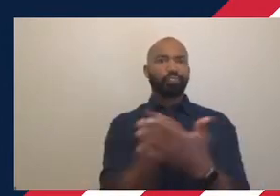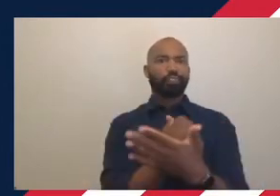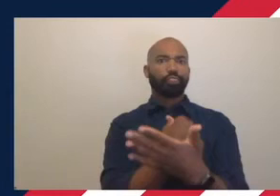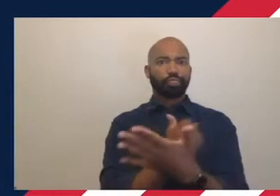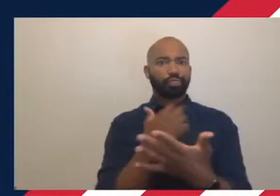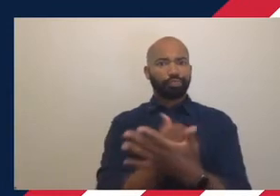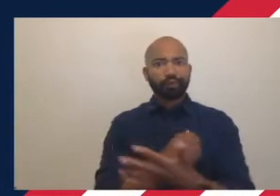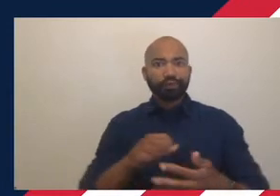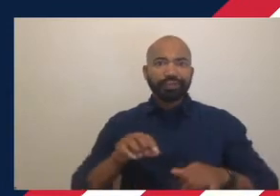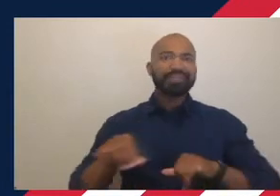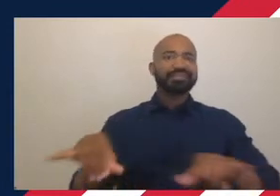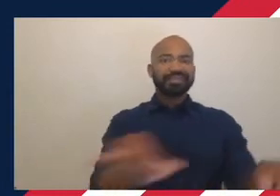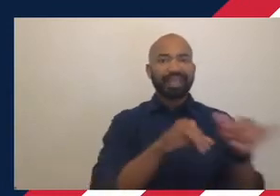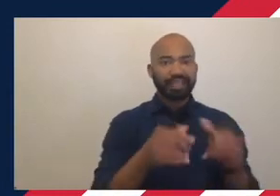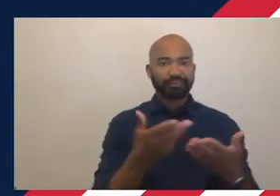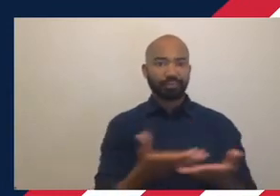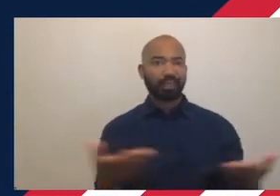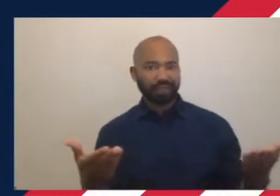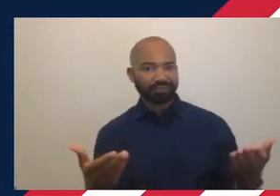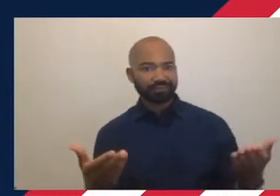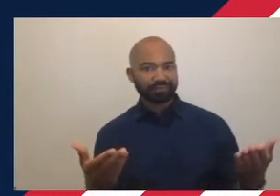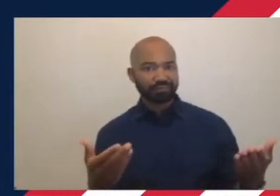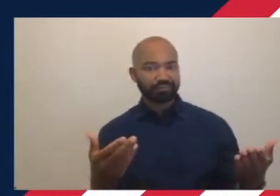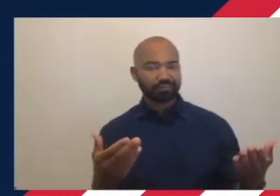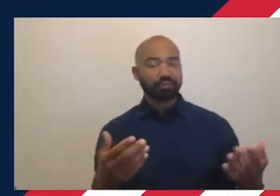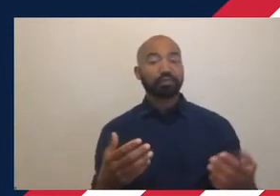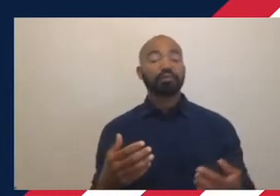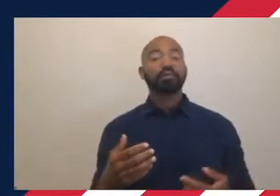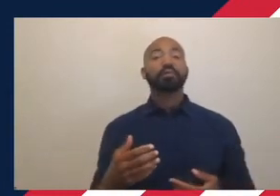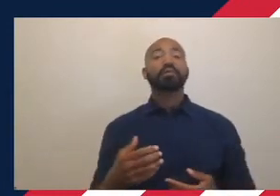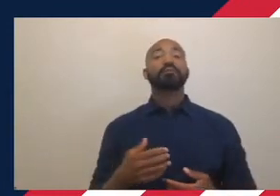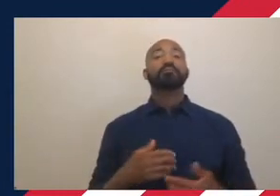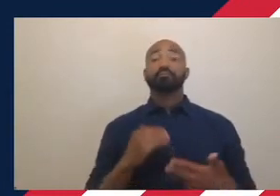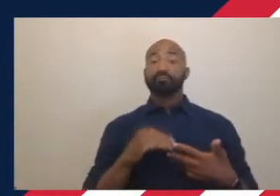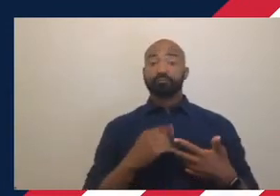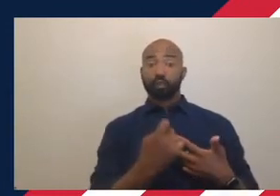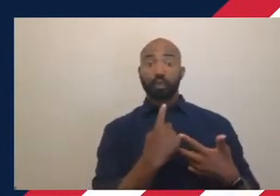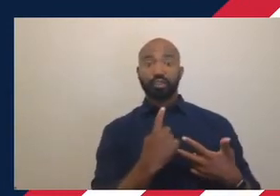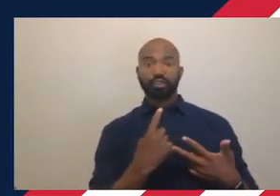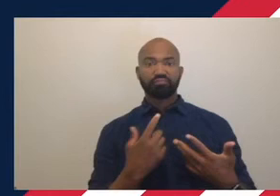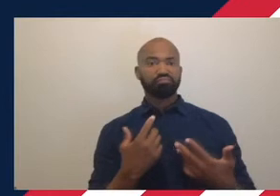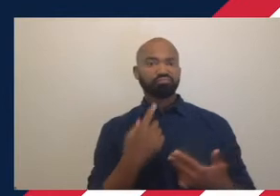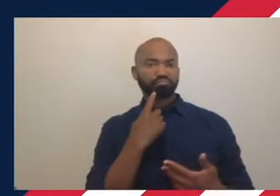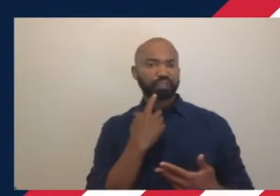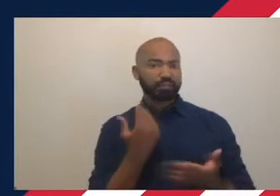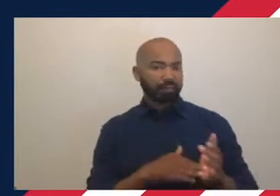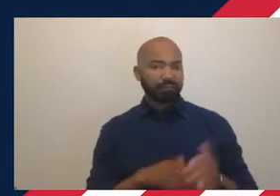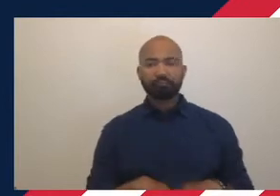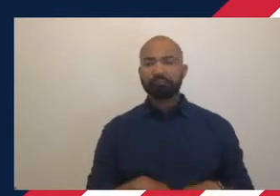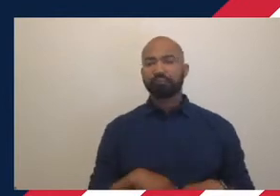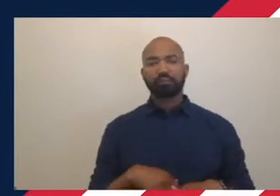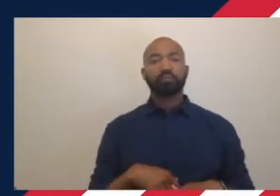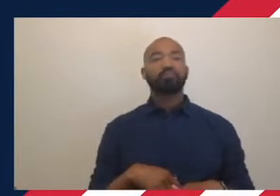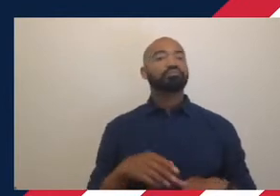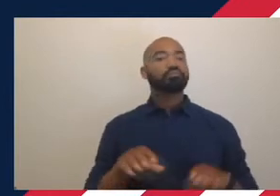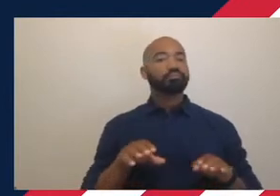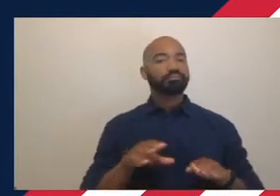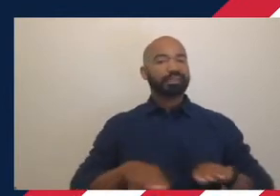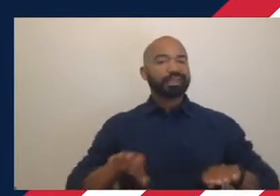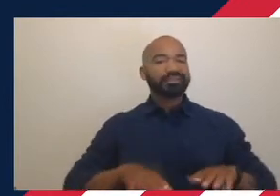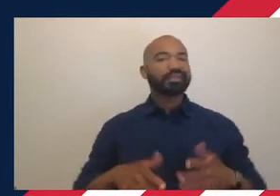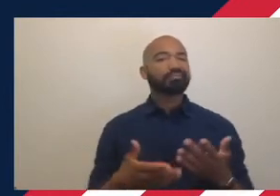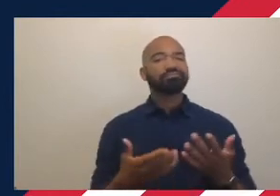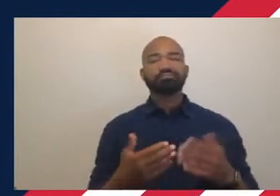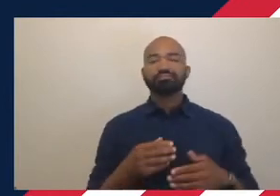supply. Your second question was, so it's just the basic supplies, gloves, wipes to keep everyone safe. We're